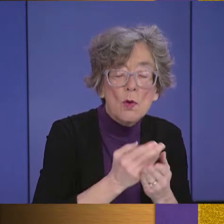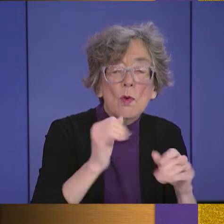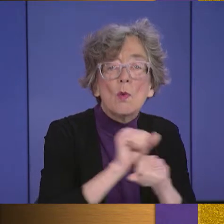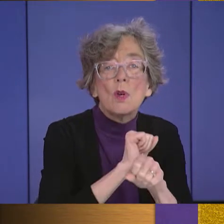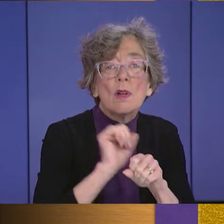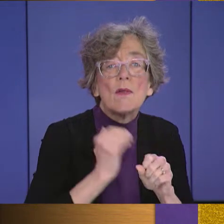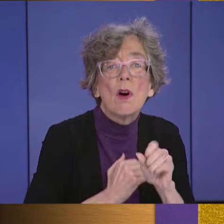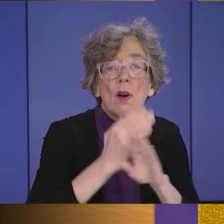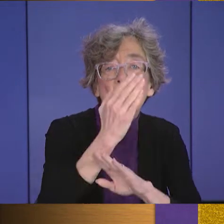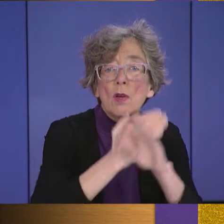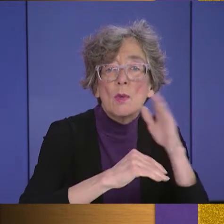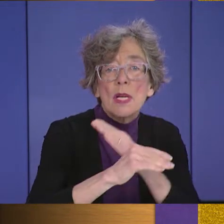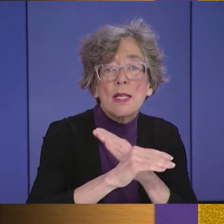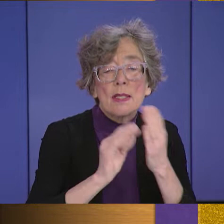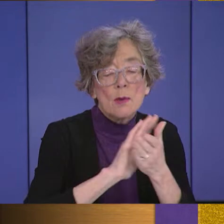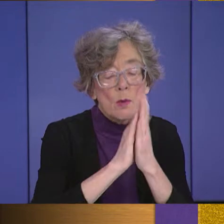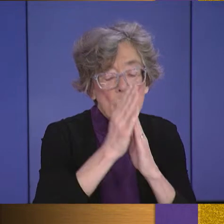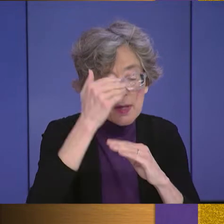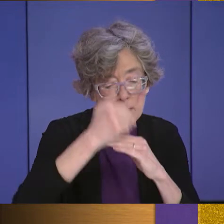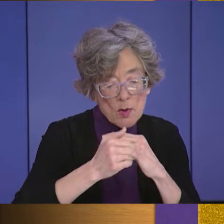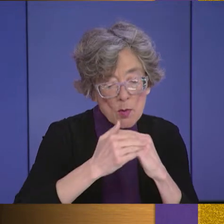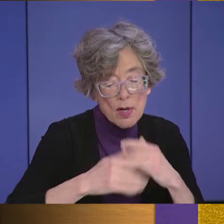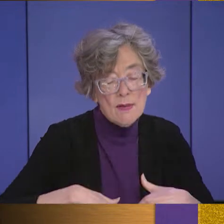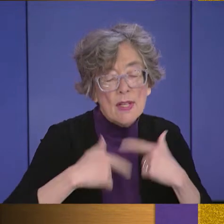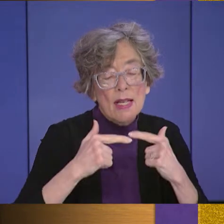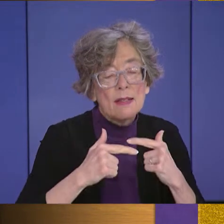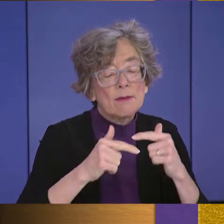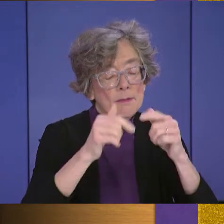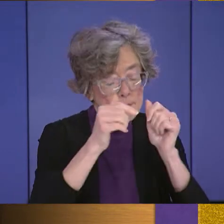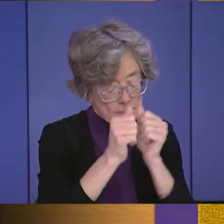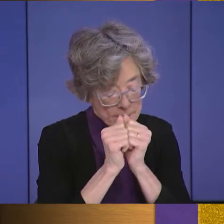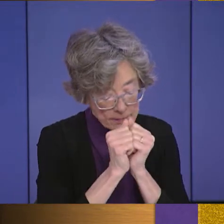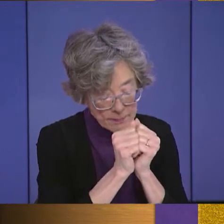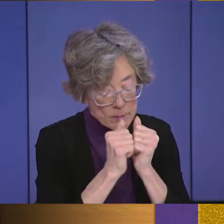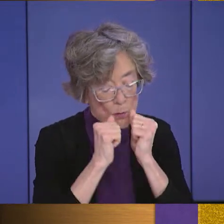will become for us the bread of life. Blessed be God forever.